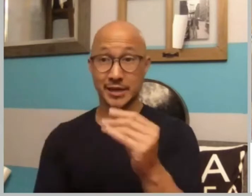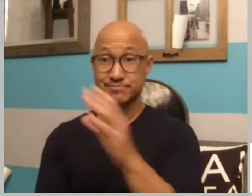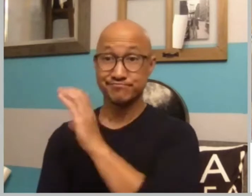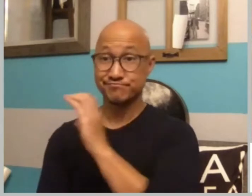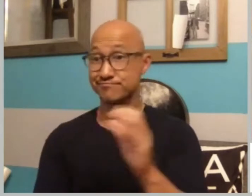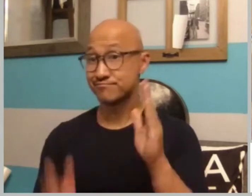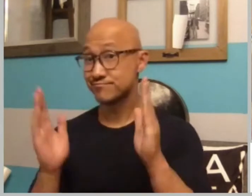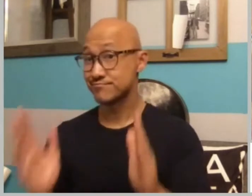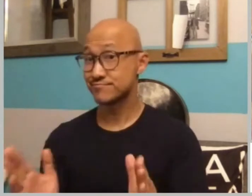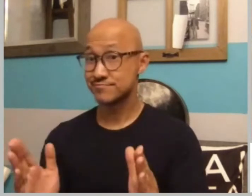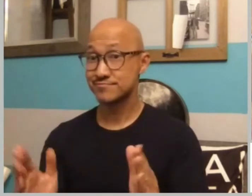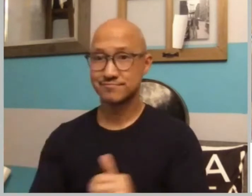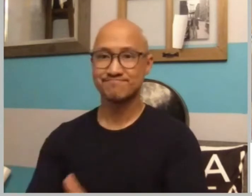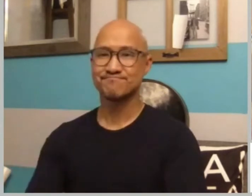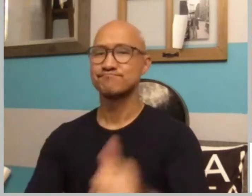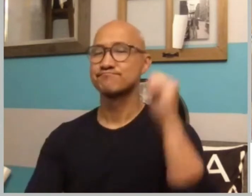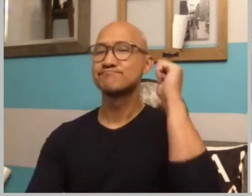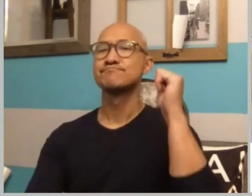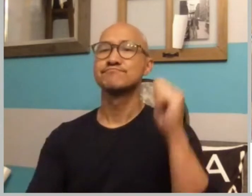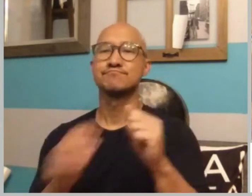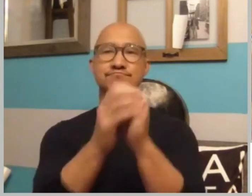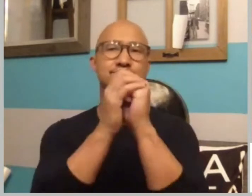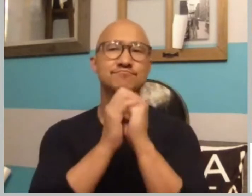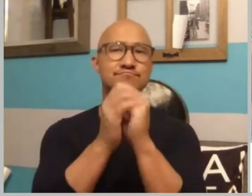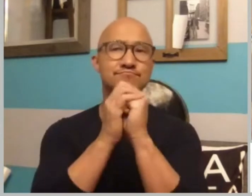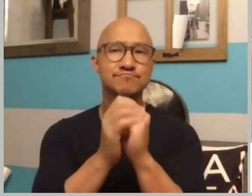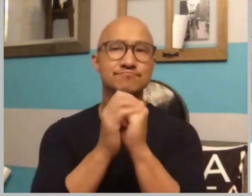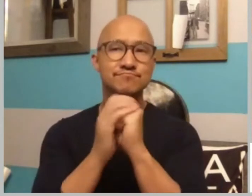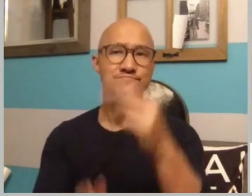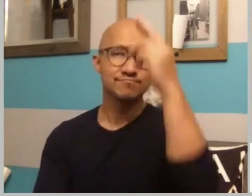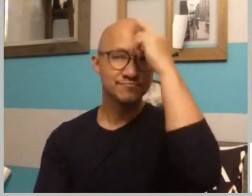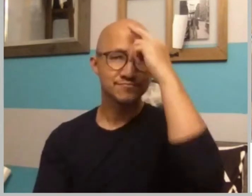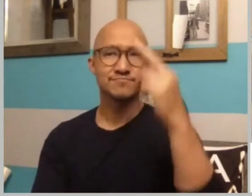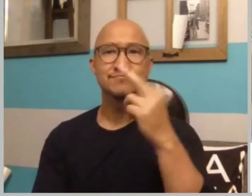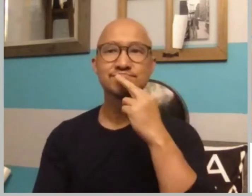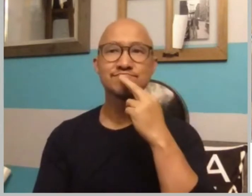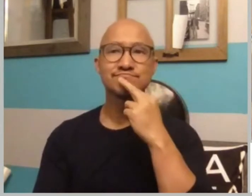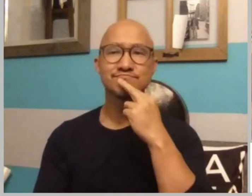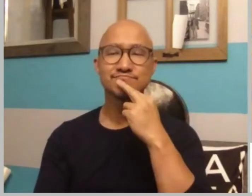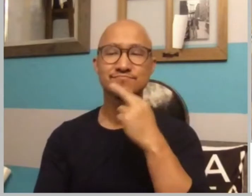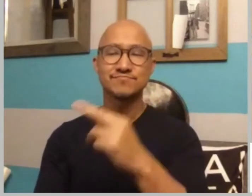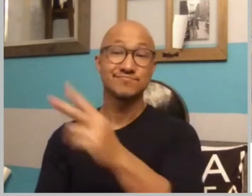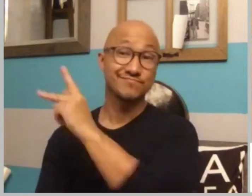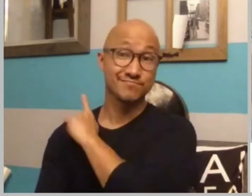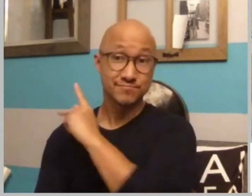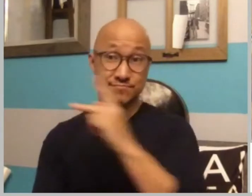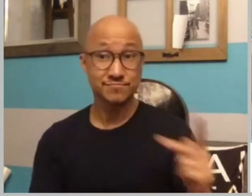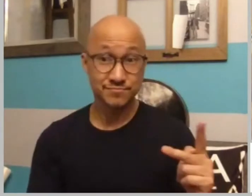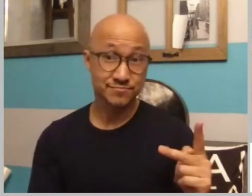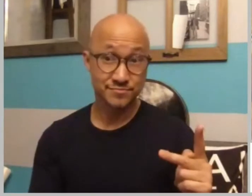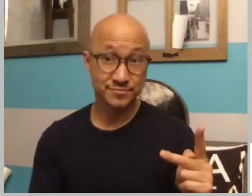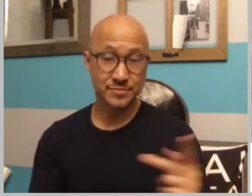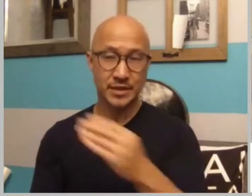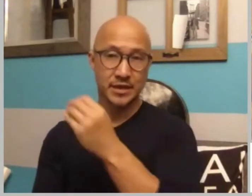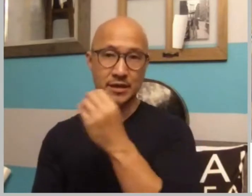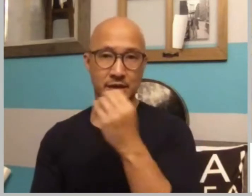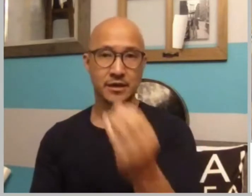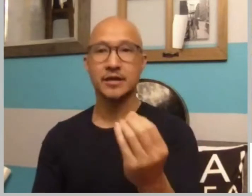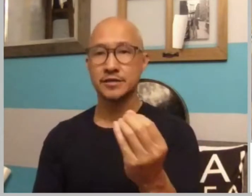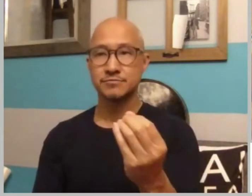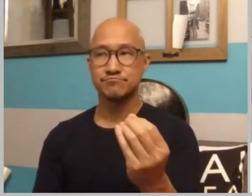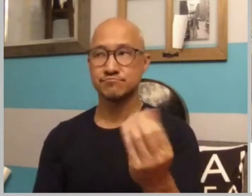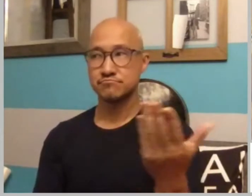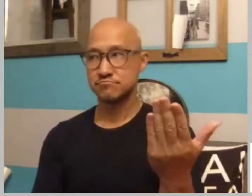the Caesars so there were charges brought against Christians for treason. All right,